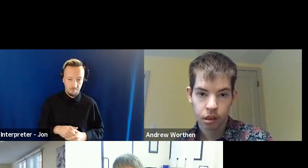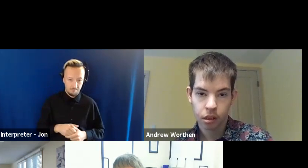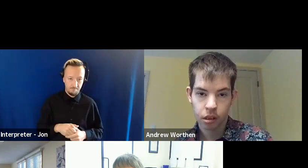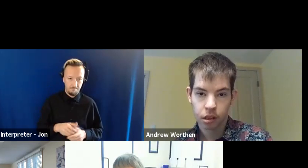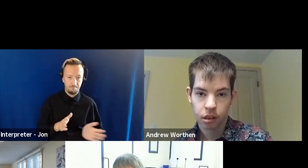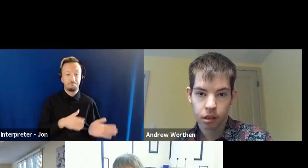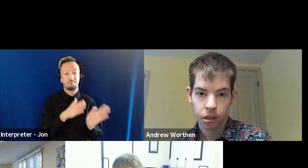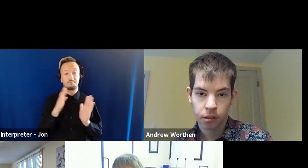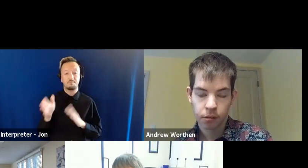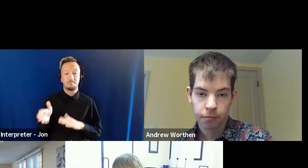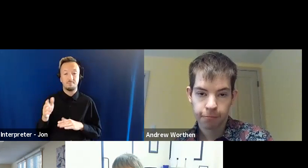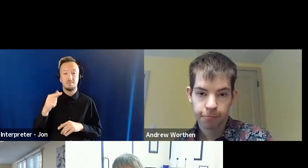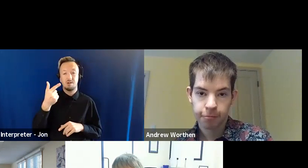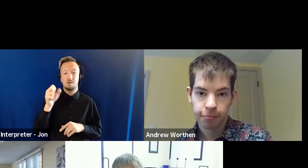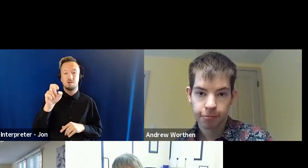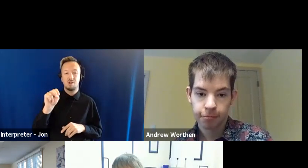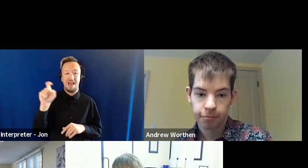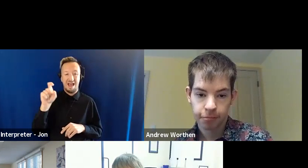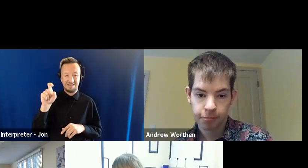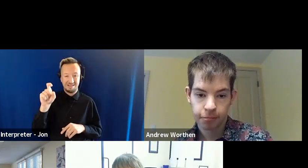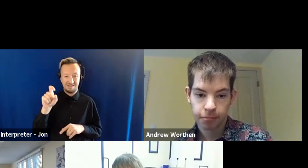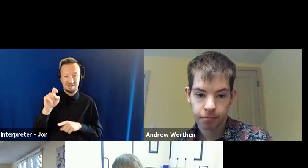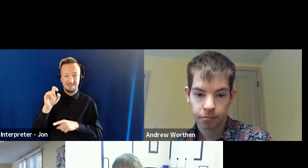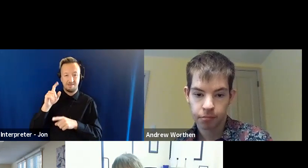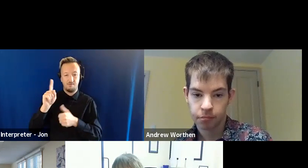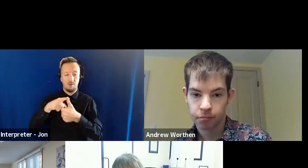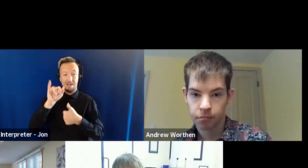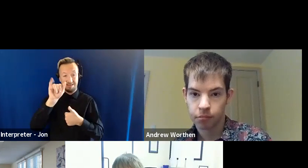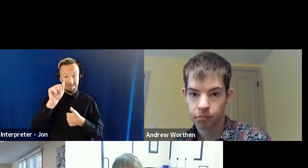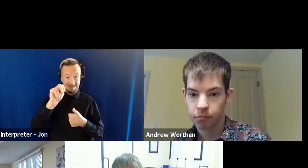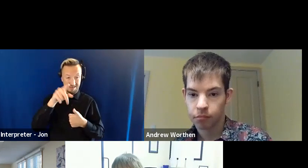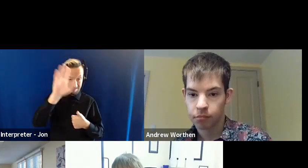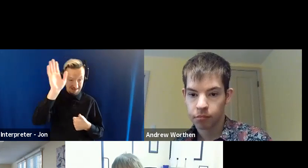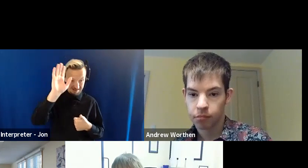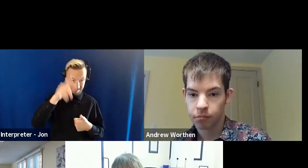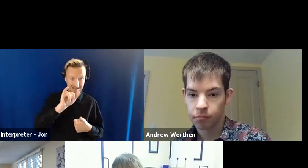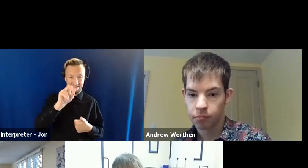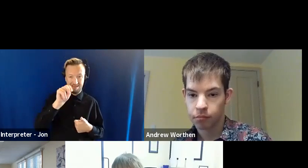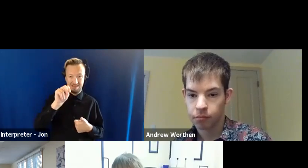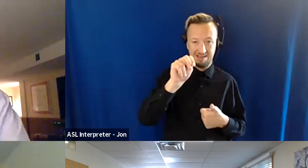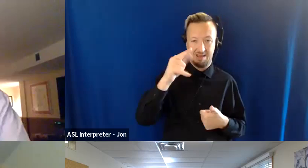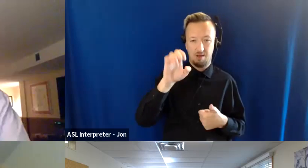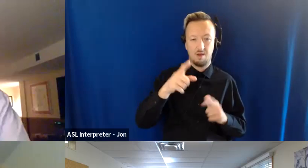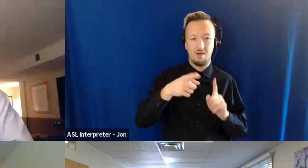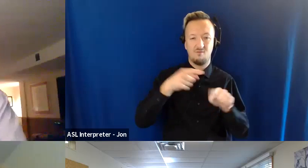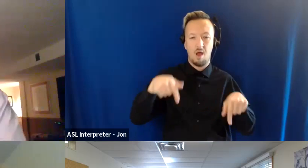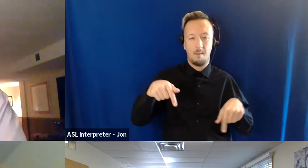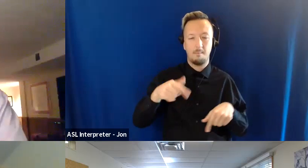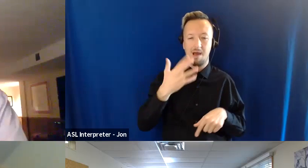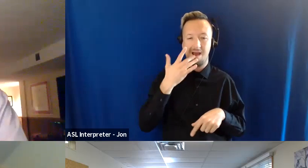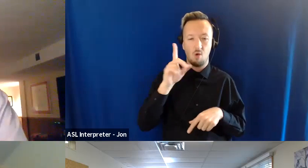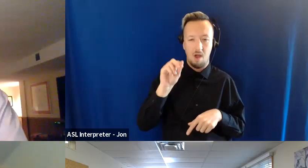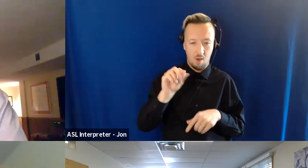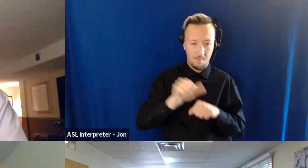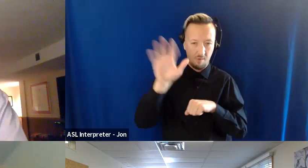And then we have our Gen Xers. First one is Ian. Ian, you want to? Hi, Ian Engel from here in the mountains of Colorado,